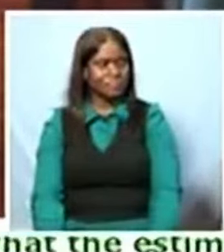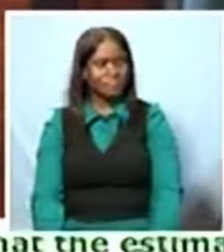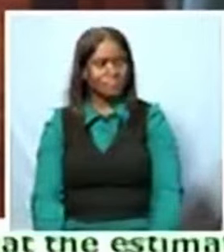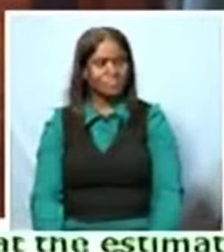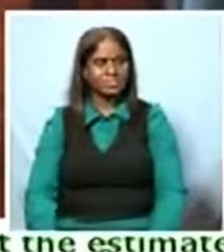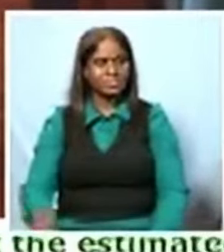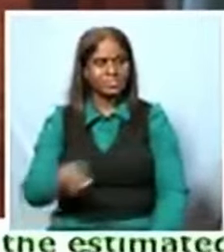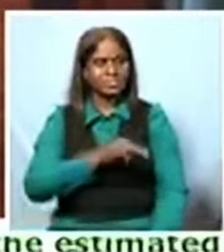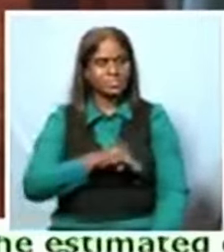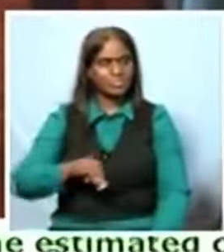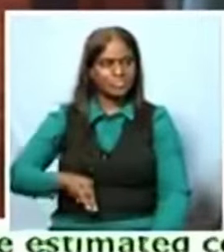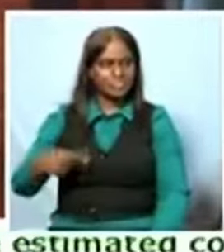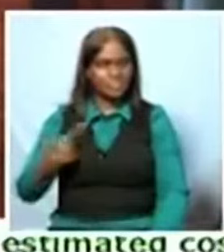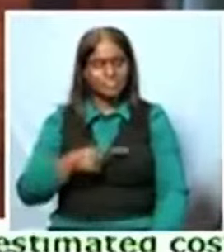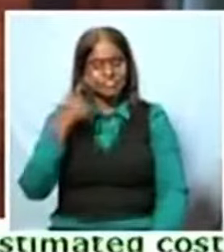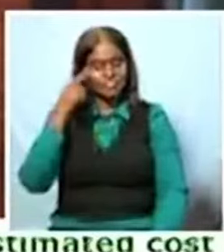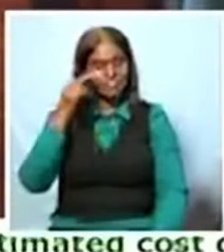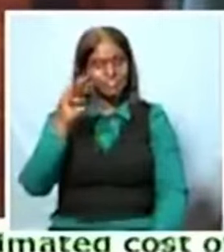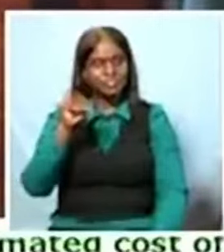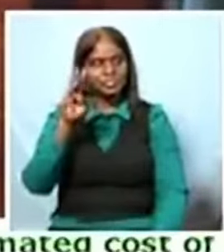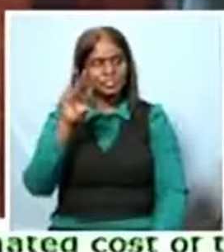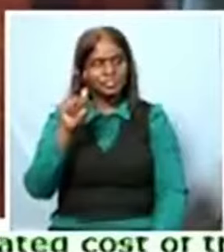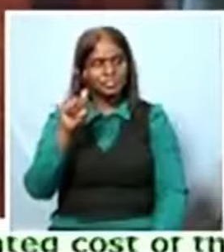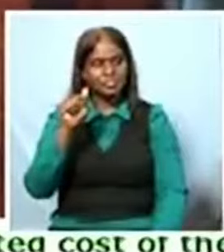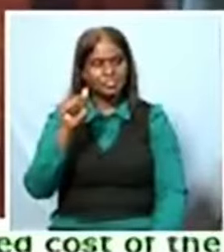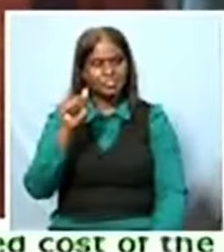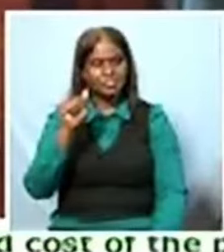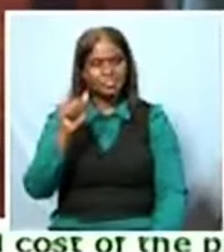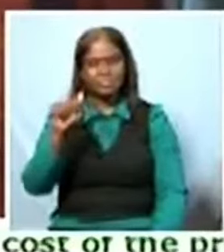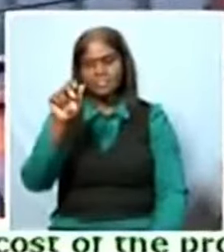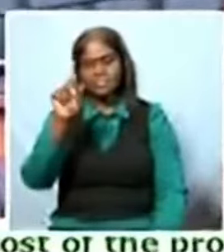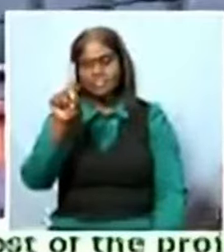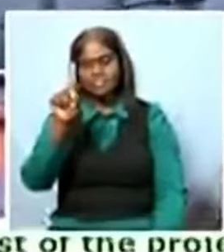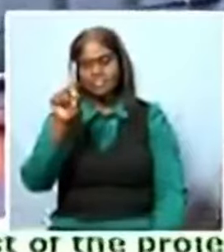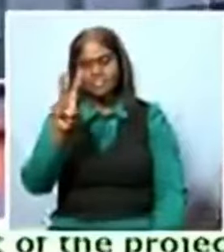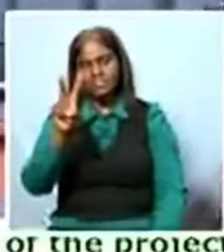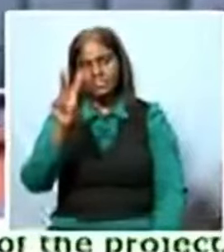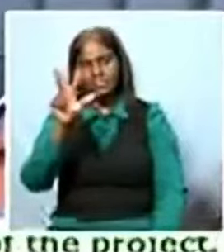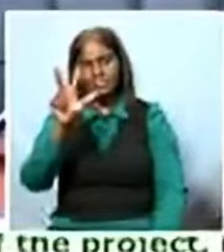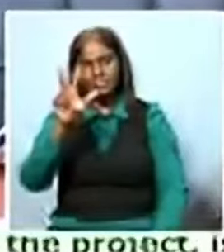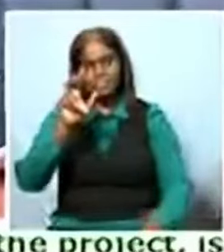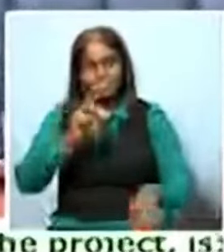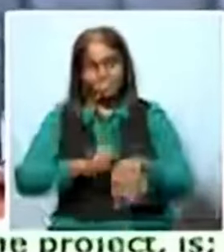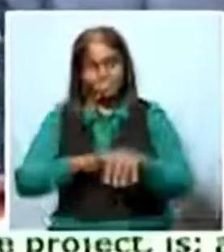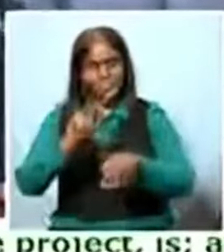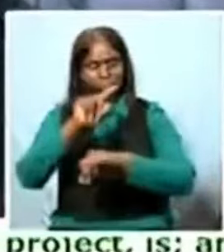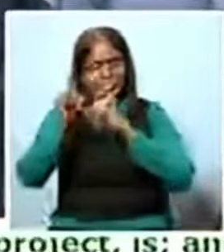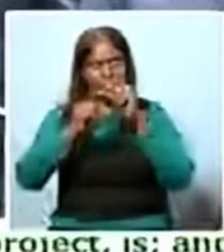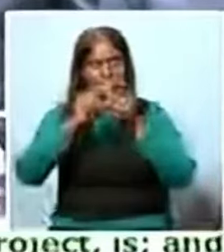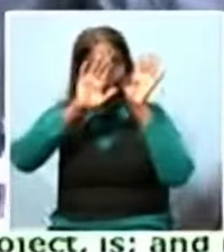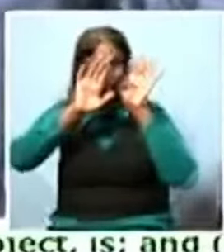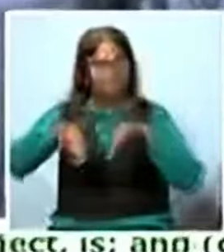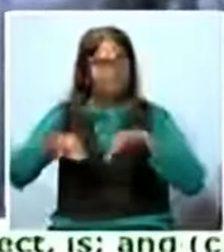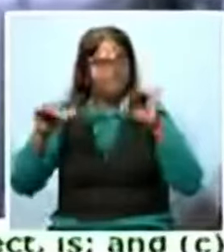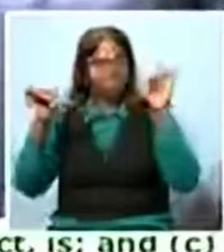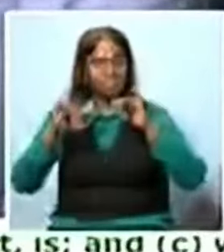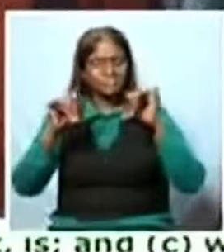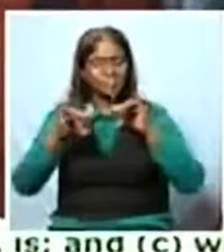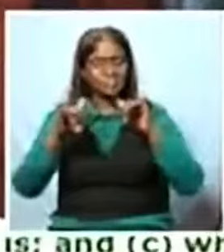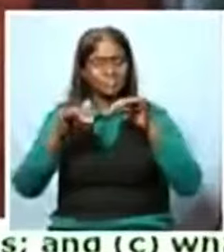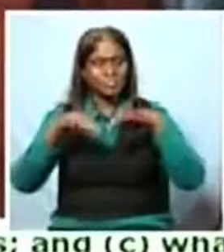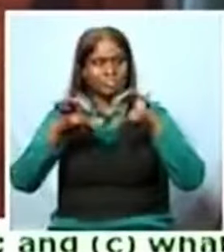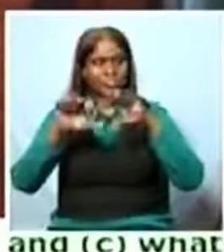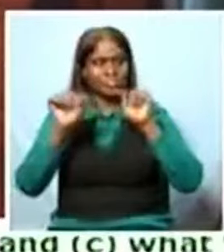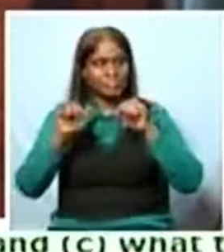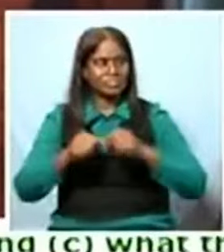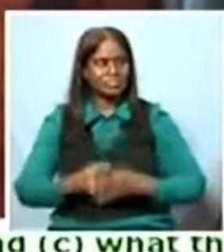Honorable Member from Mbabala, going once, twice, 3 times, the question lapses. We make